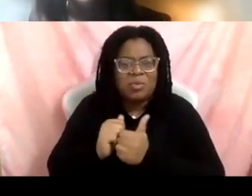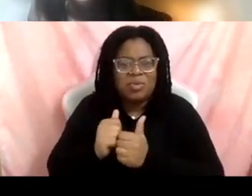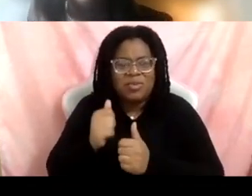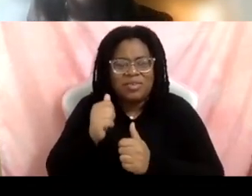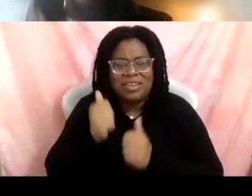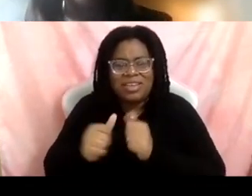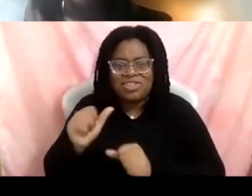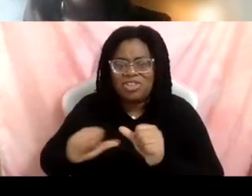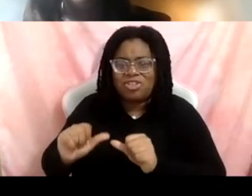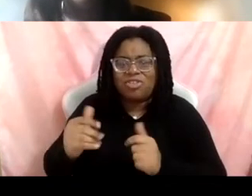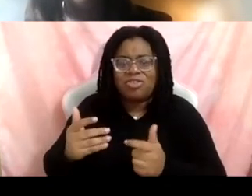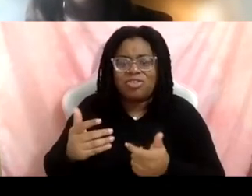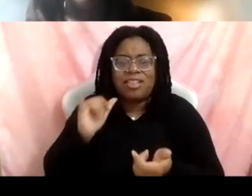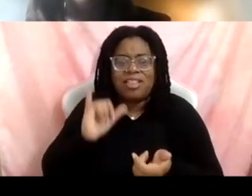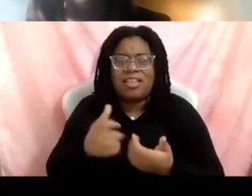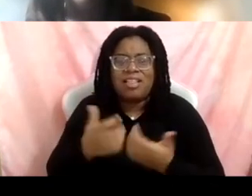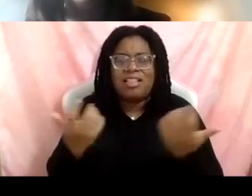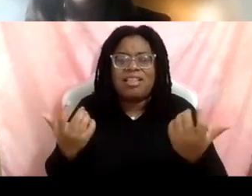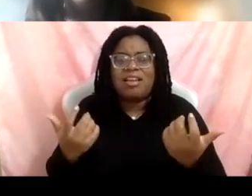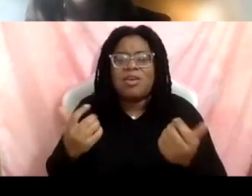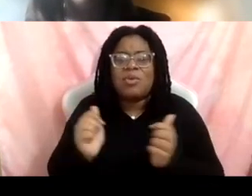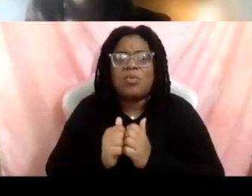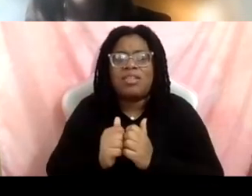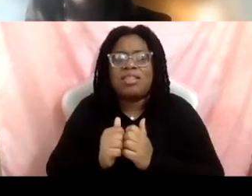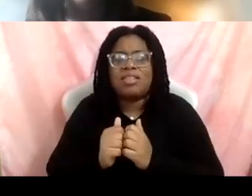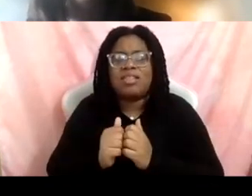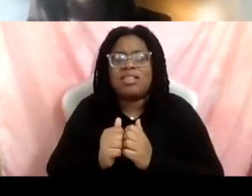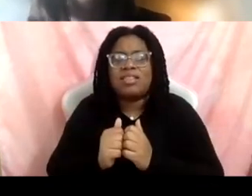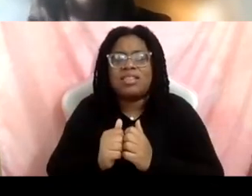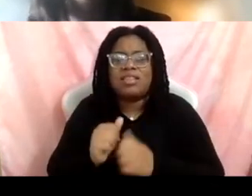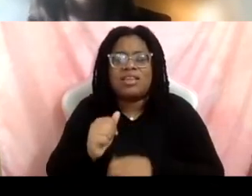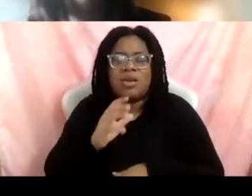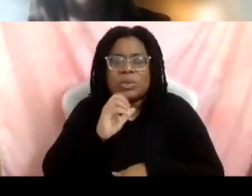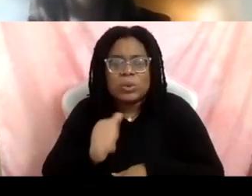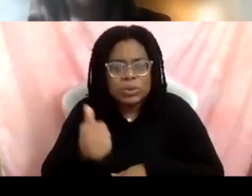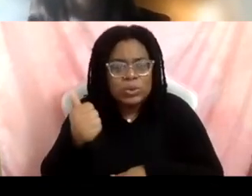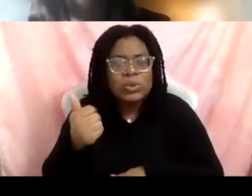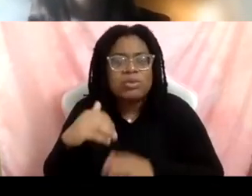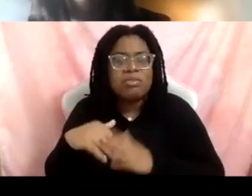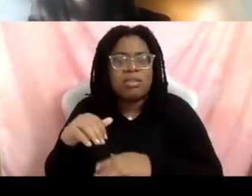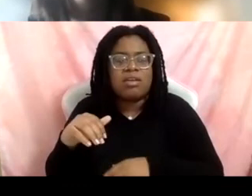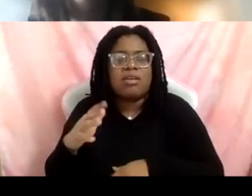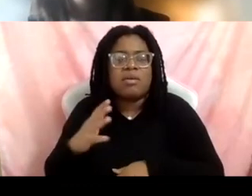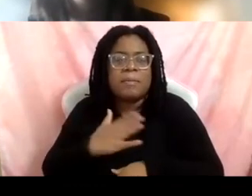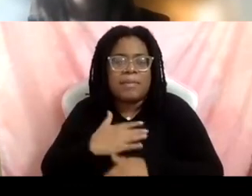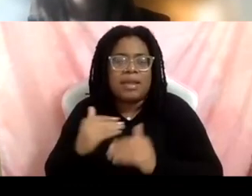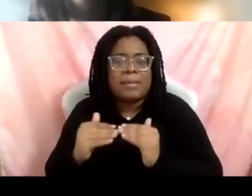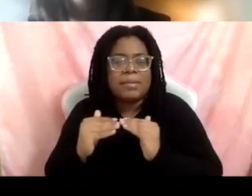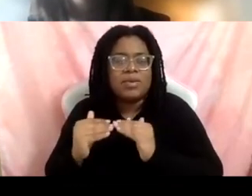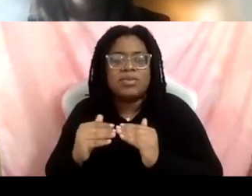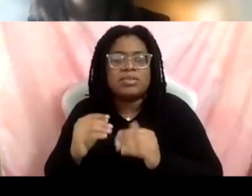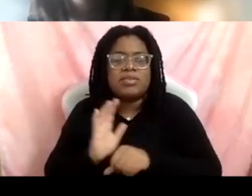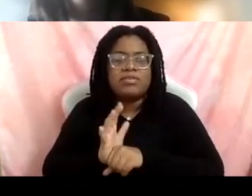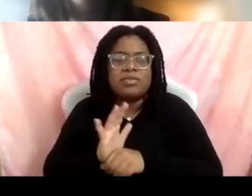other? And a lot of it had to do, I think, with just, I was much older than most of my peers in film school